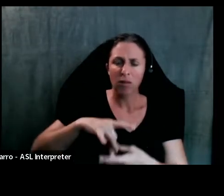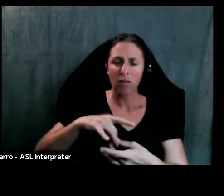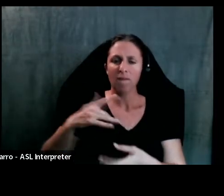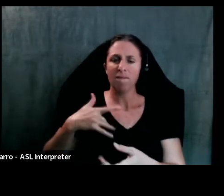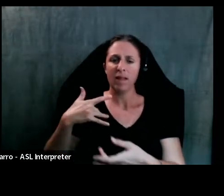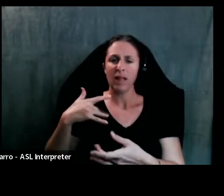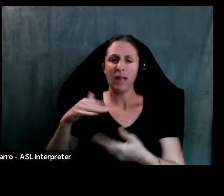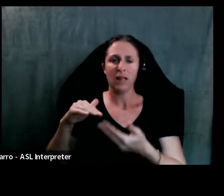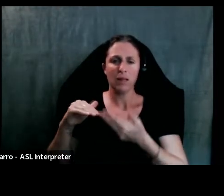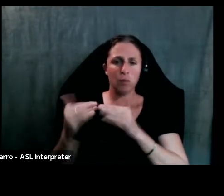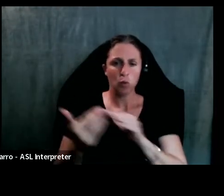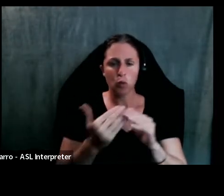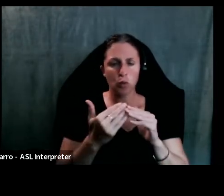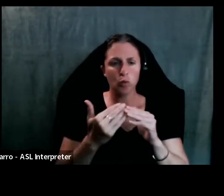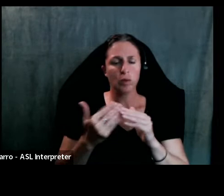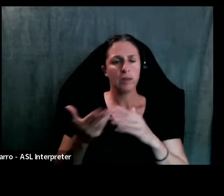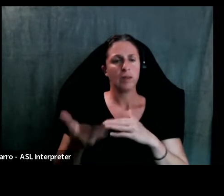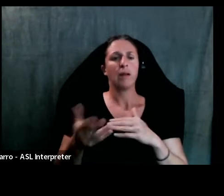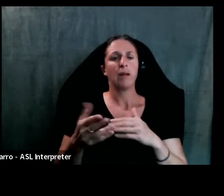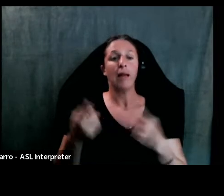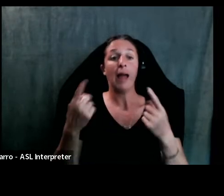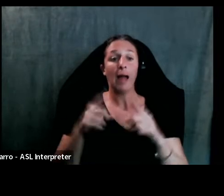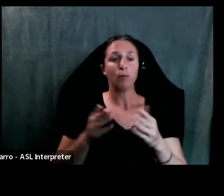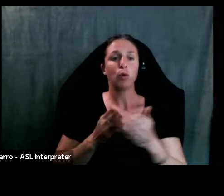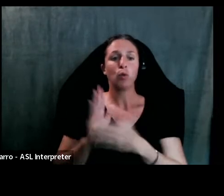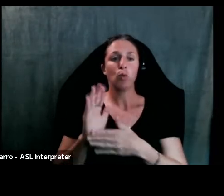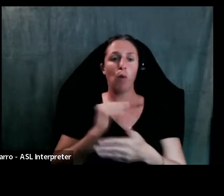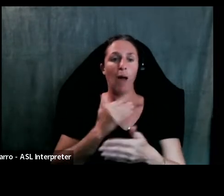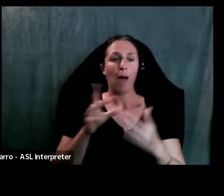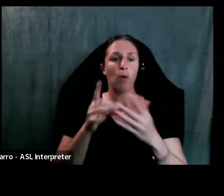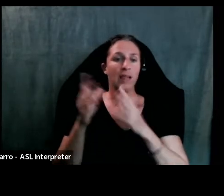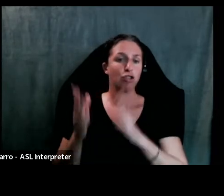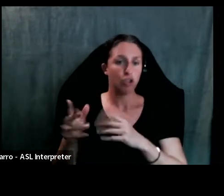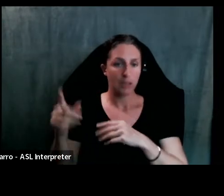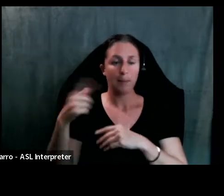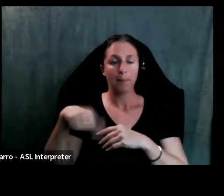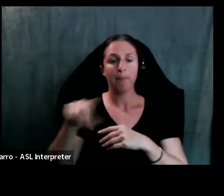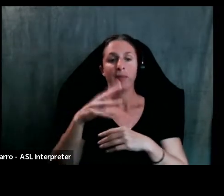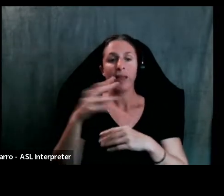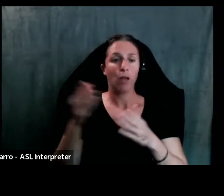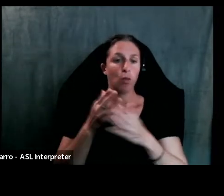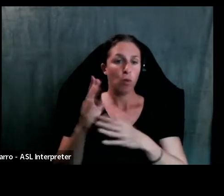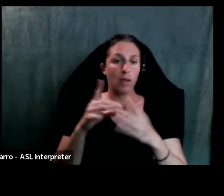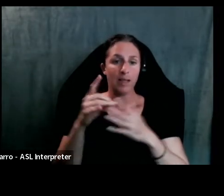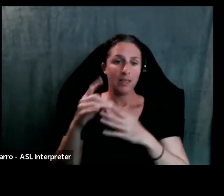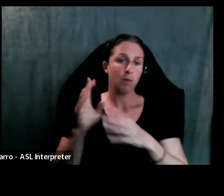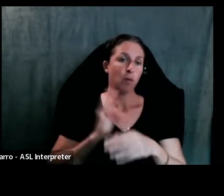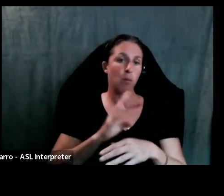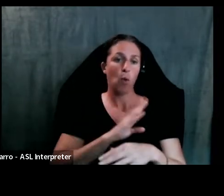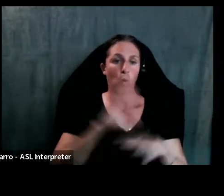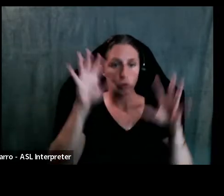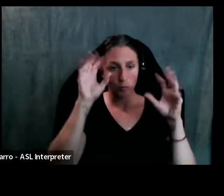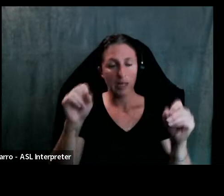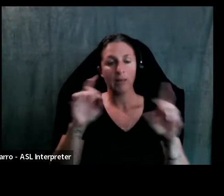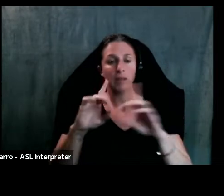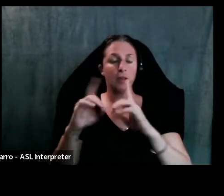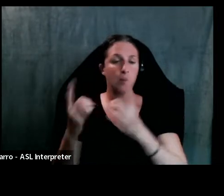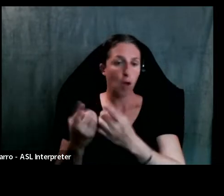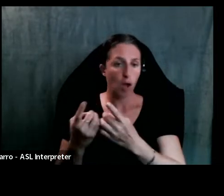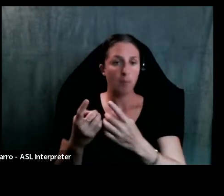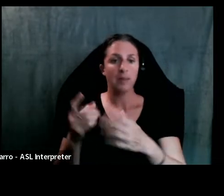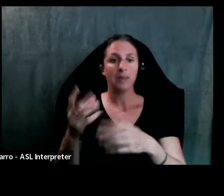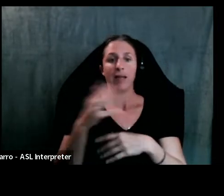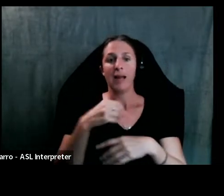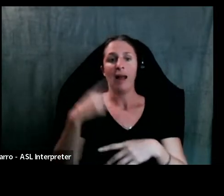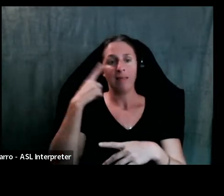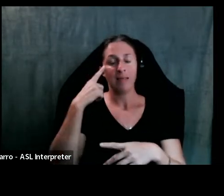community, and that is happening through our leadership and through the leadership of the board, the superintendent, the departments. And I